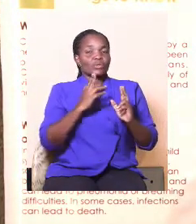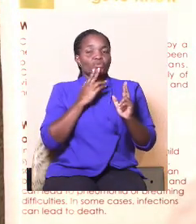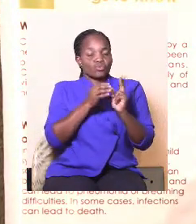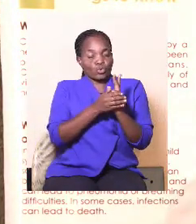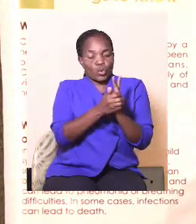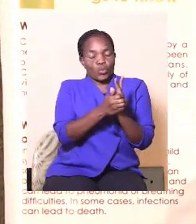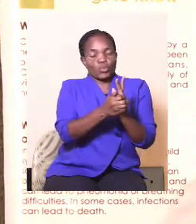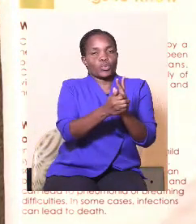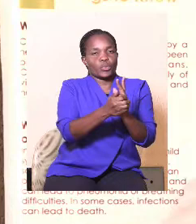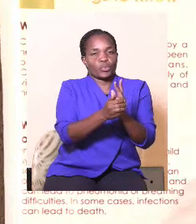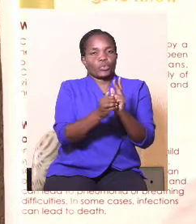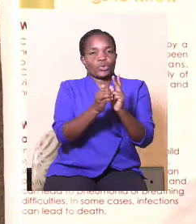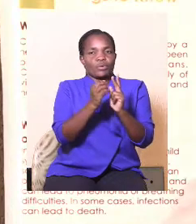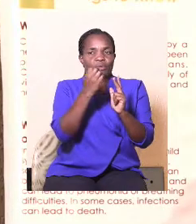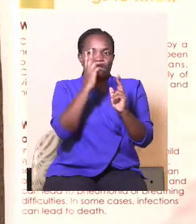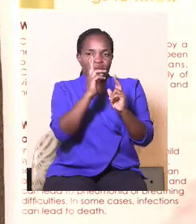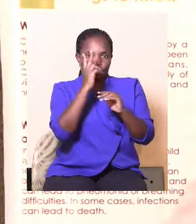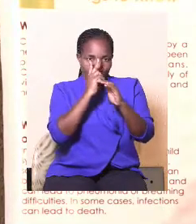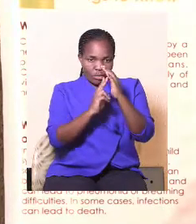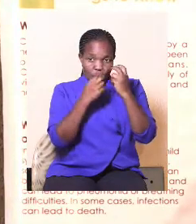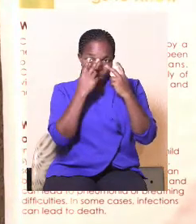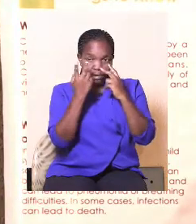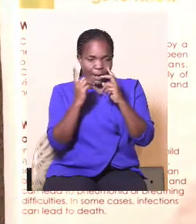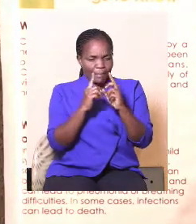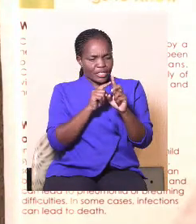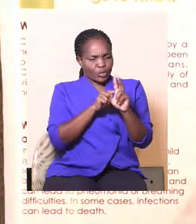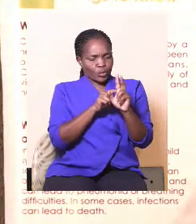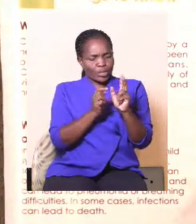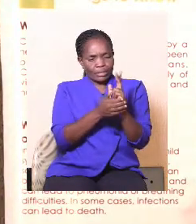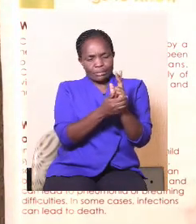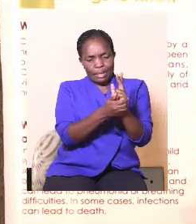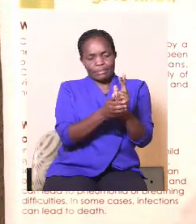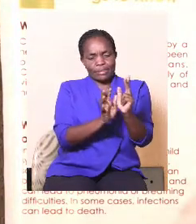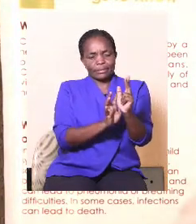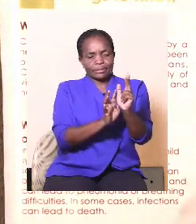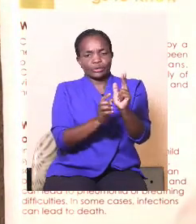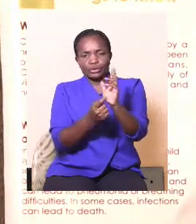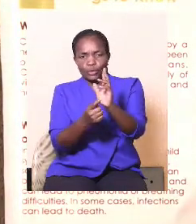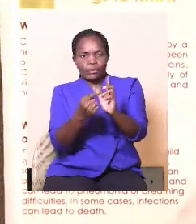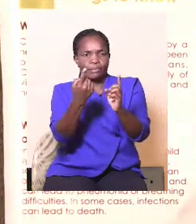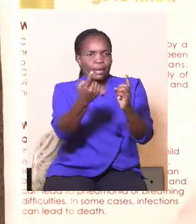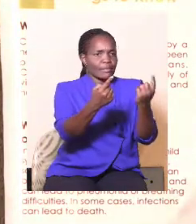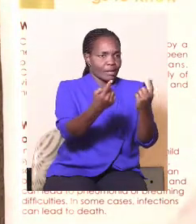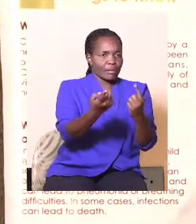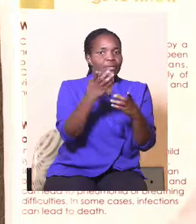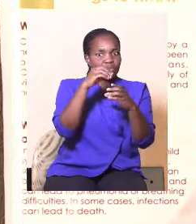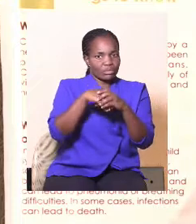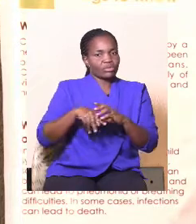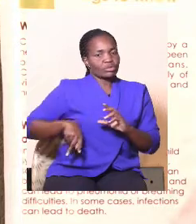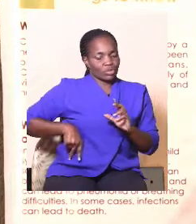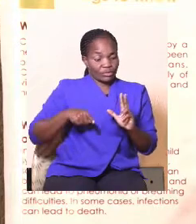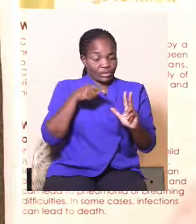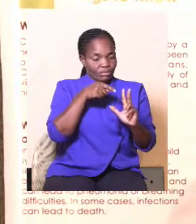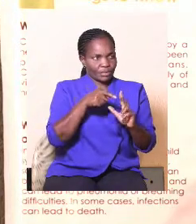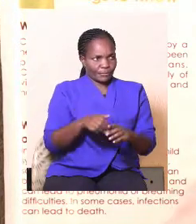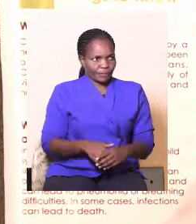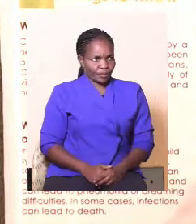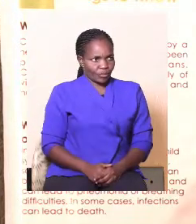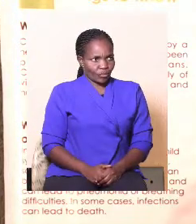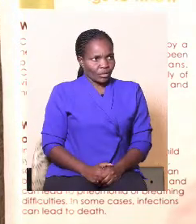covered by the program that we are going to roll out within the next few days, on supporting those who have